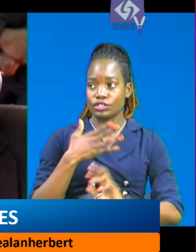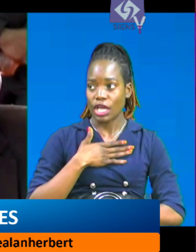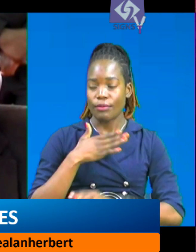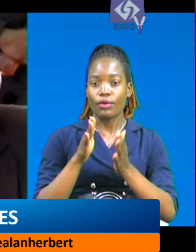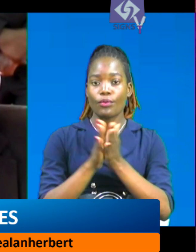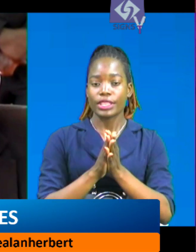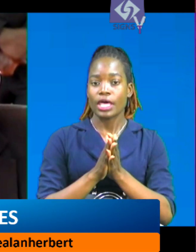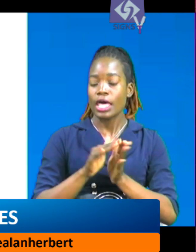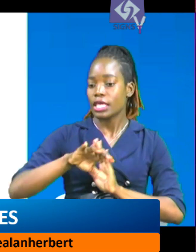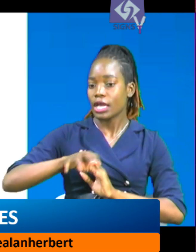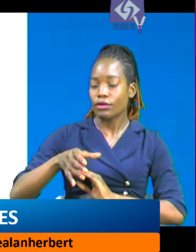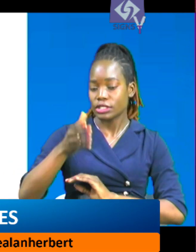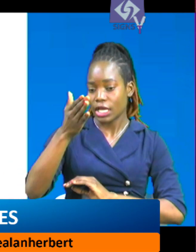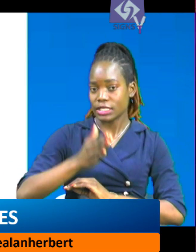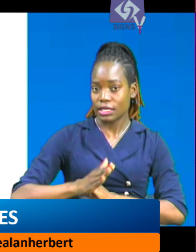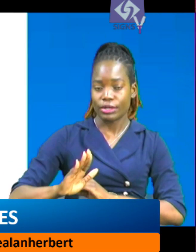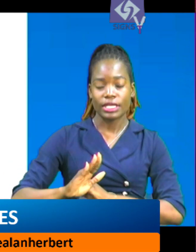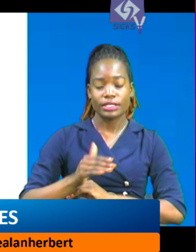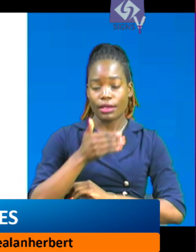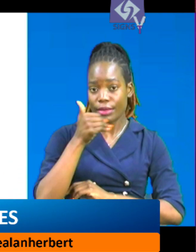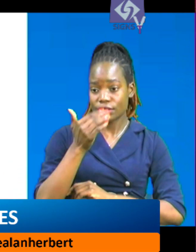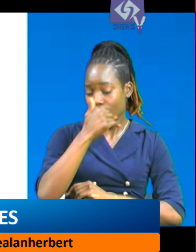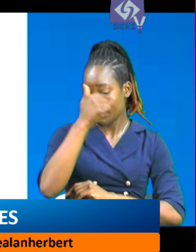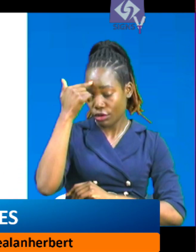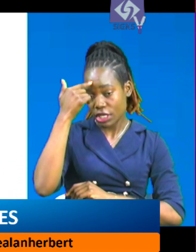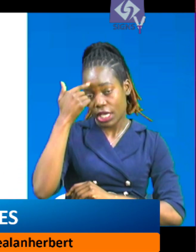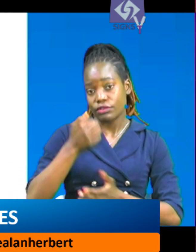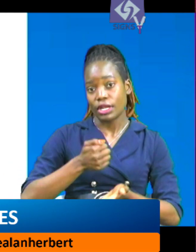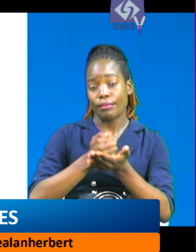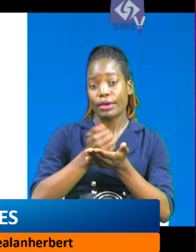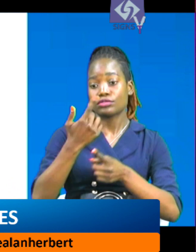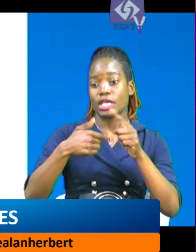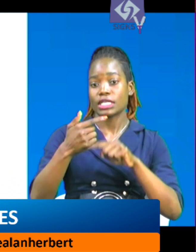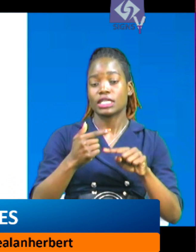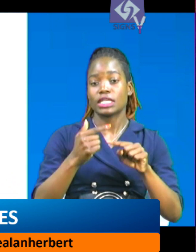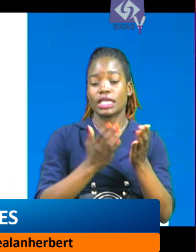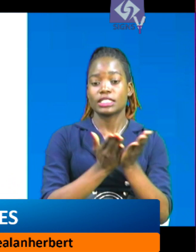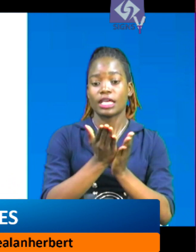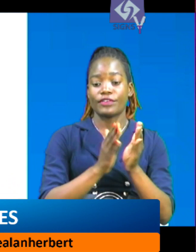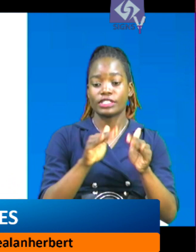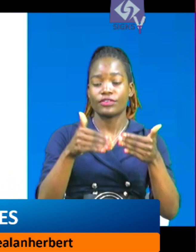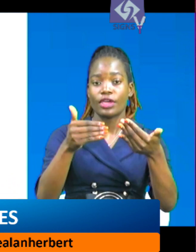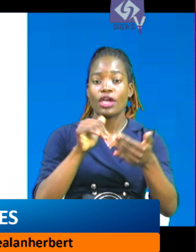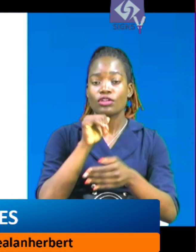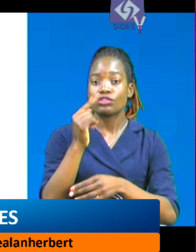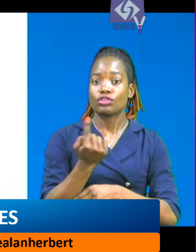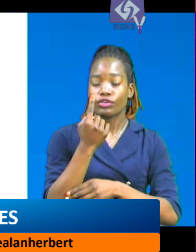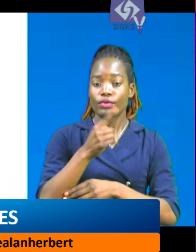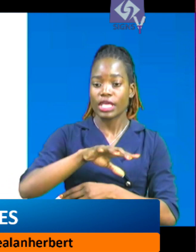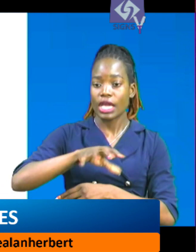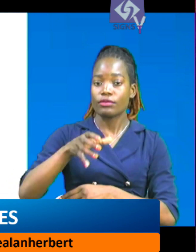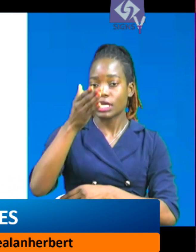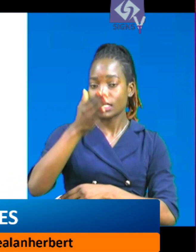county assembly is at its best for us to succeed in service delivery. And not only with the county assembly, but with